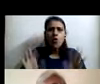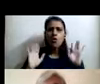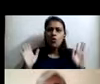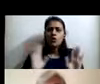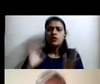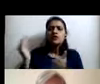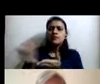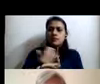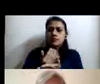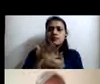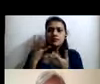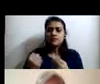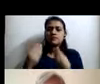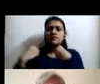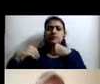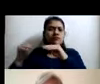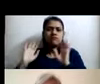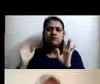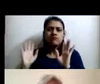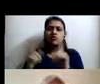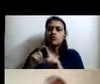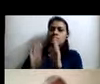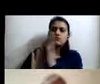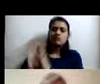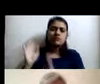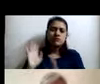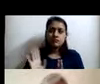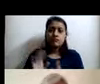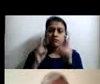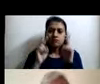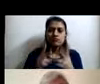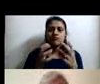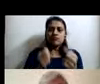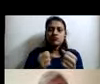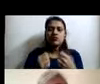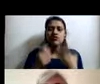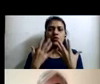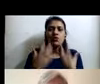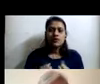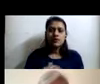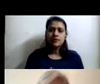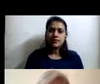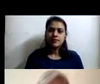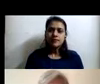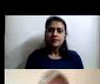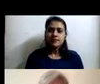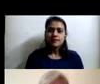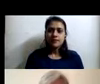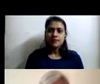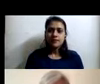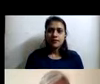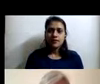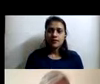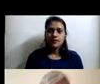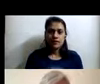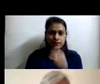to do now is to sell them and get them developed. So this is a small attempt at that. Let me take take you